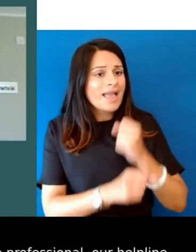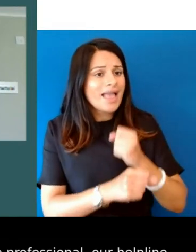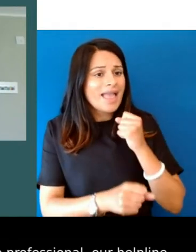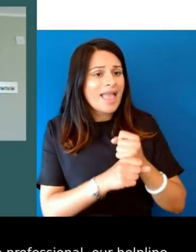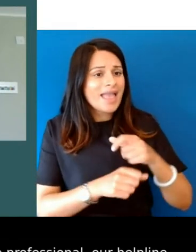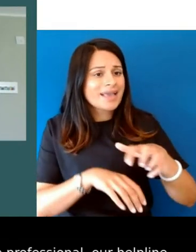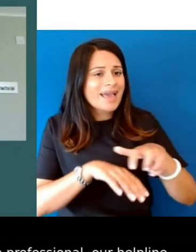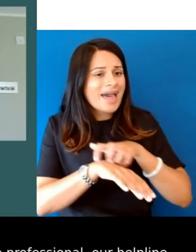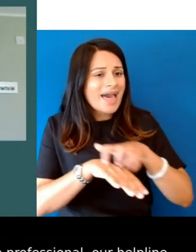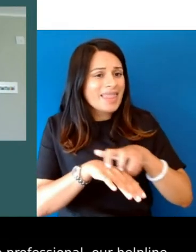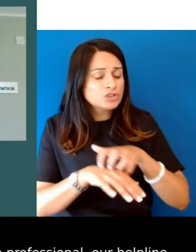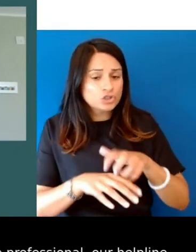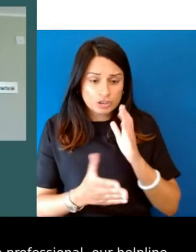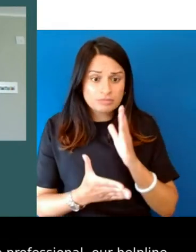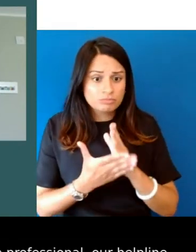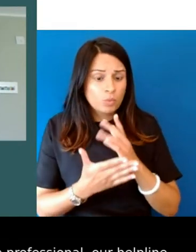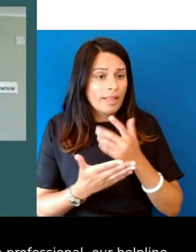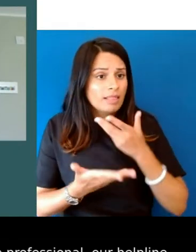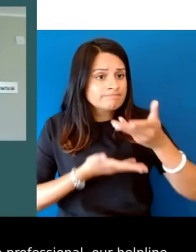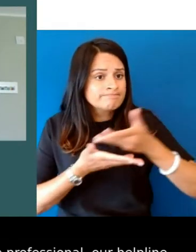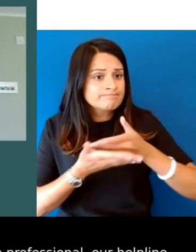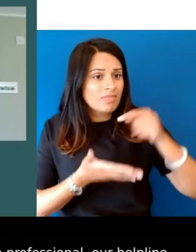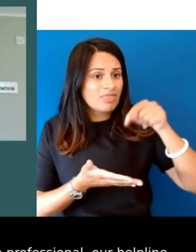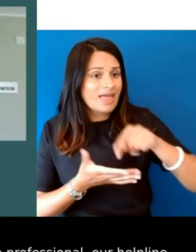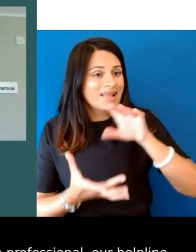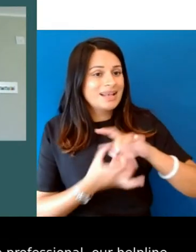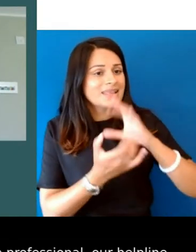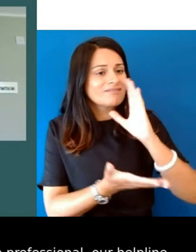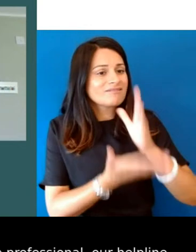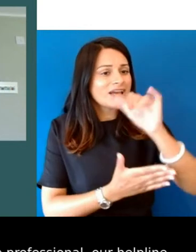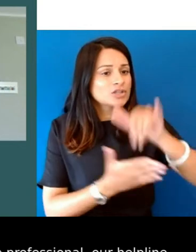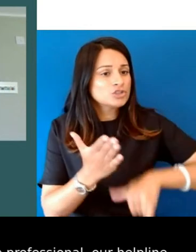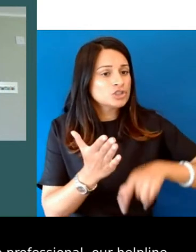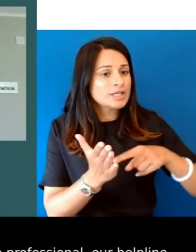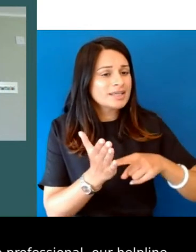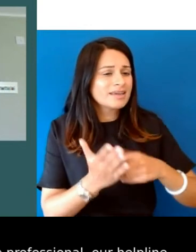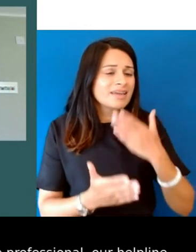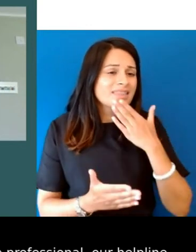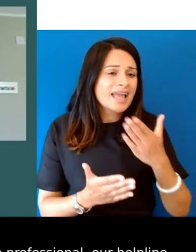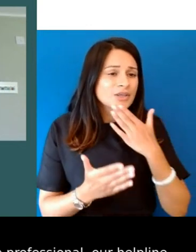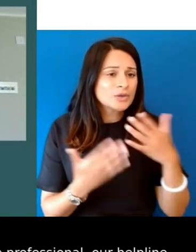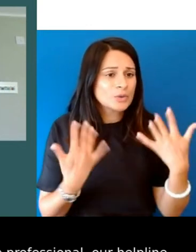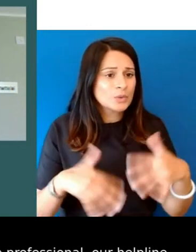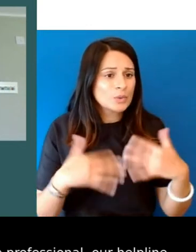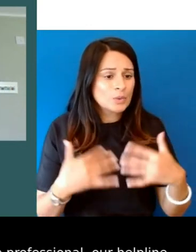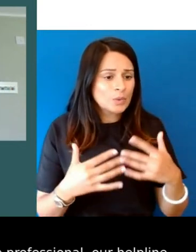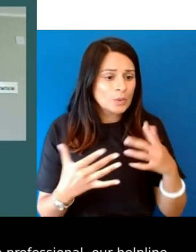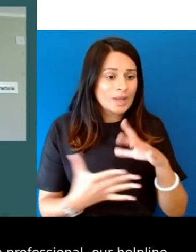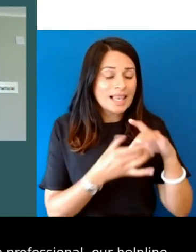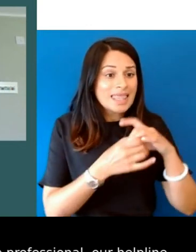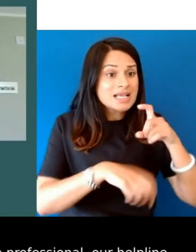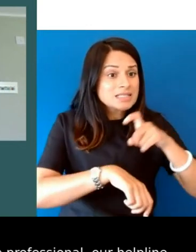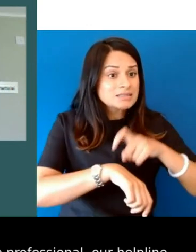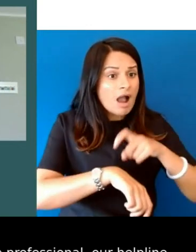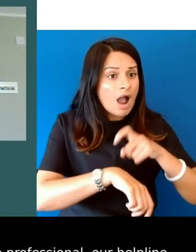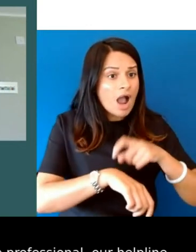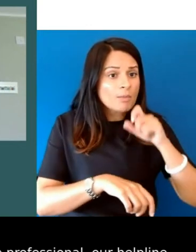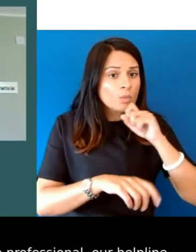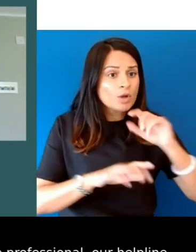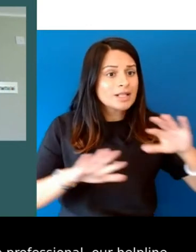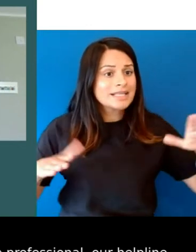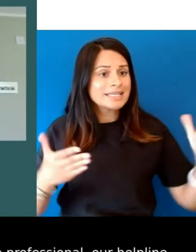question so um thanks helen that was an excellent presentation in the interest of time i'm going to introduce our next